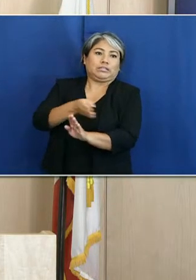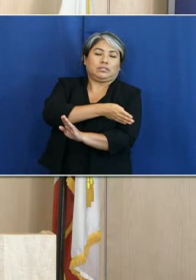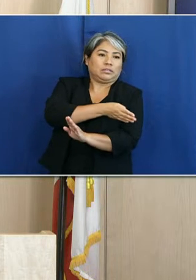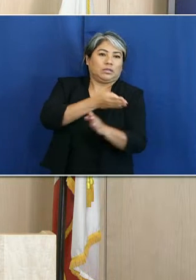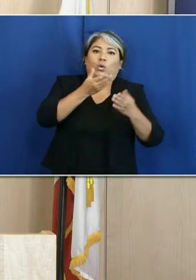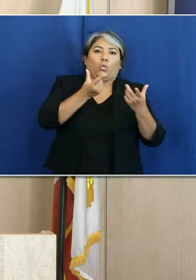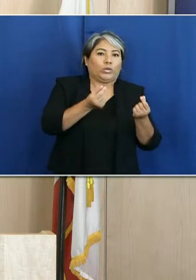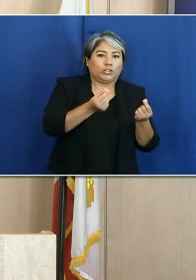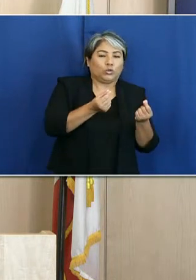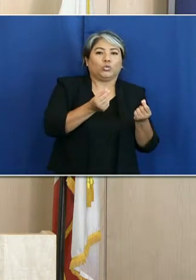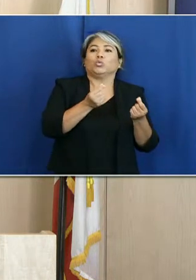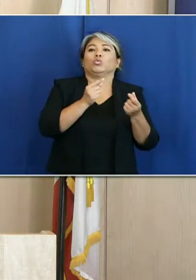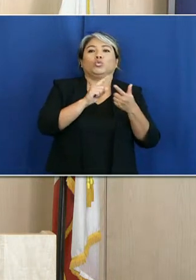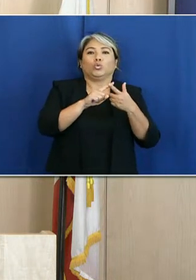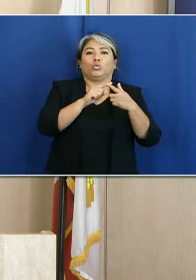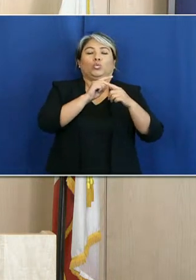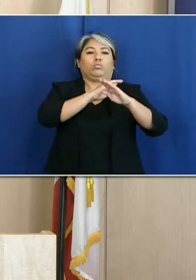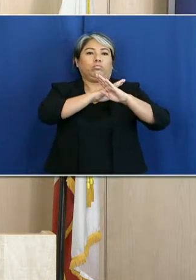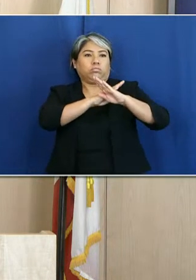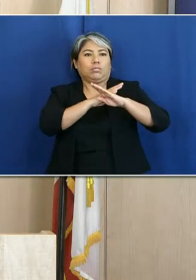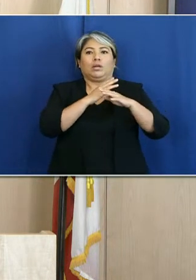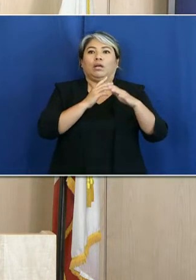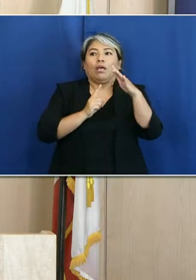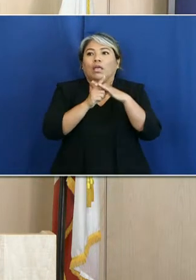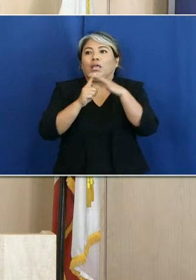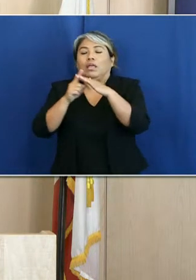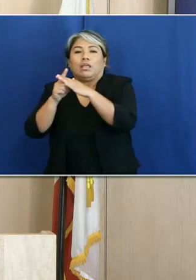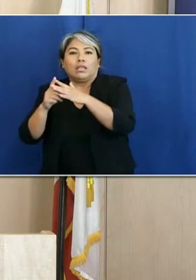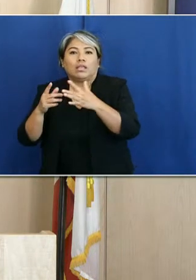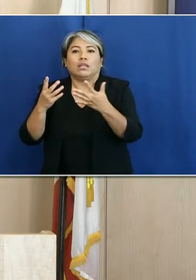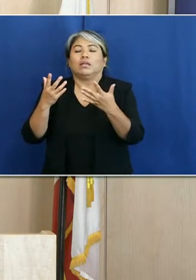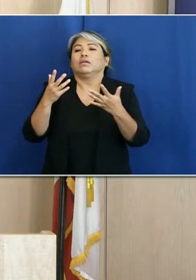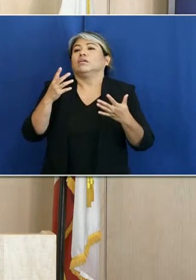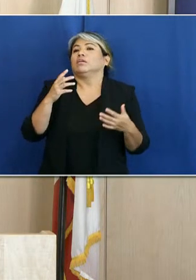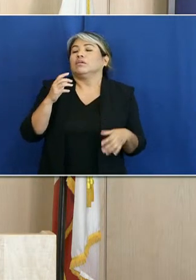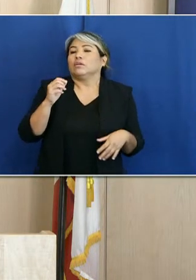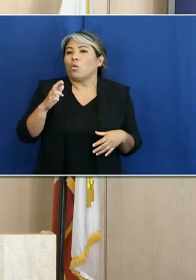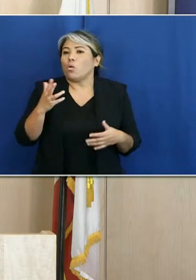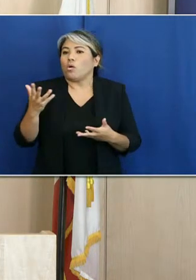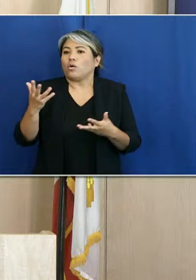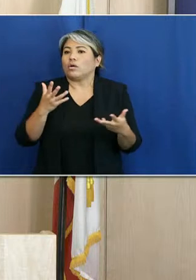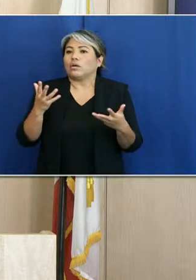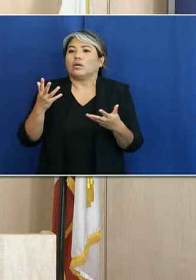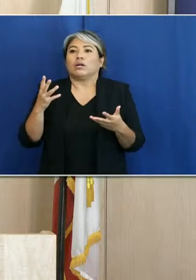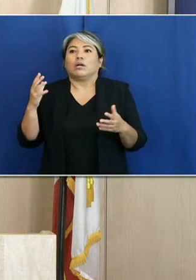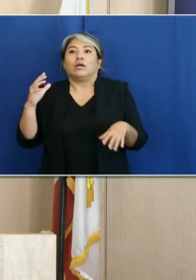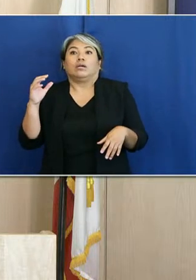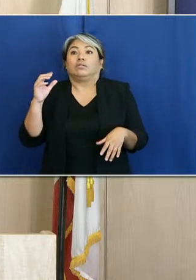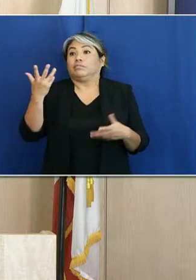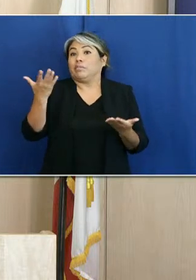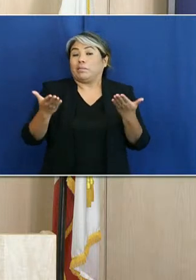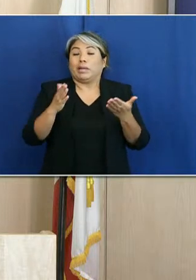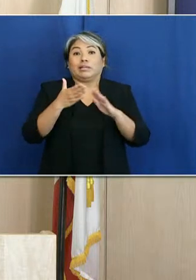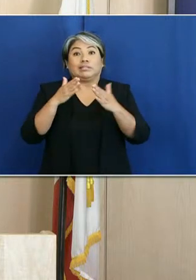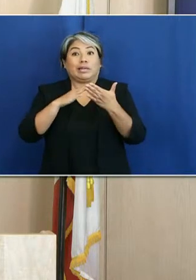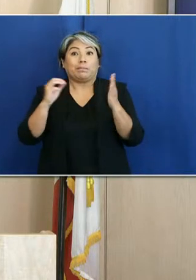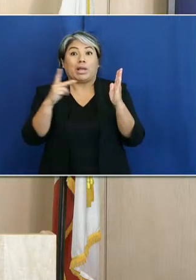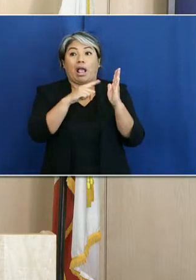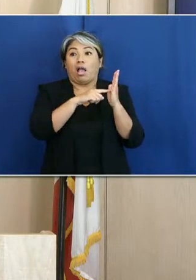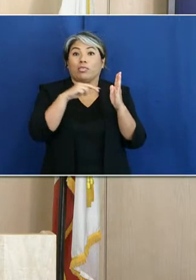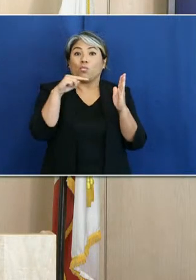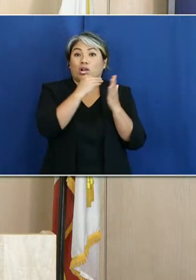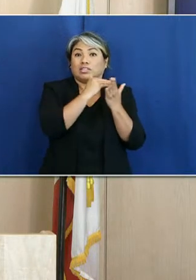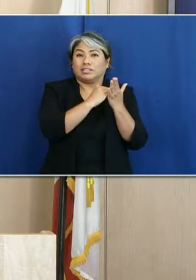to prevent a resurgence in cases and how to prevent going backwards and being placed back on the watch list once you're officially off.